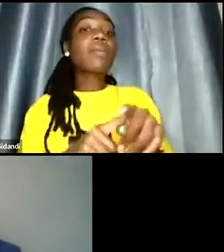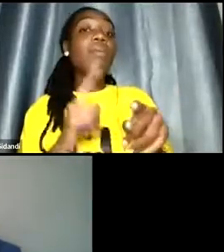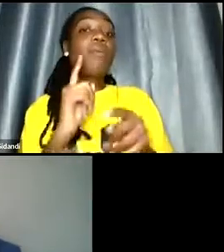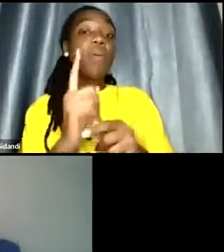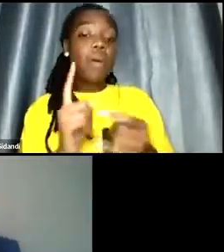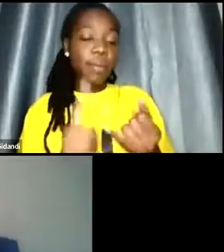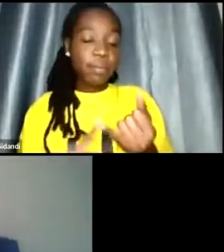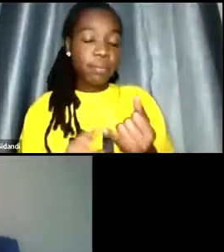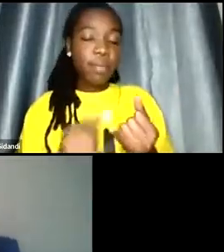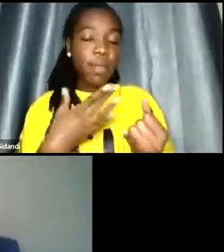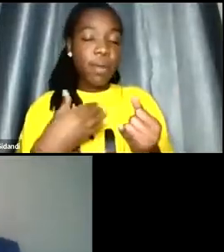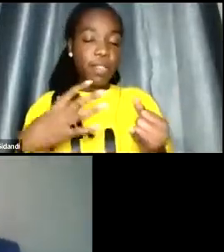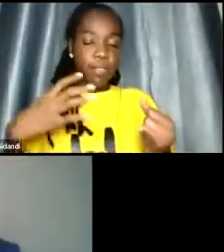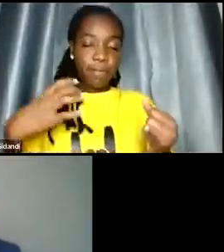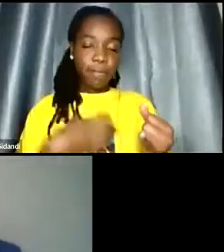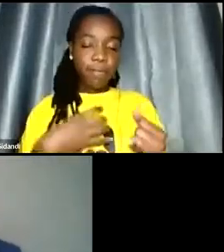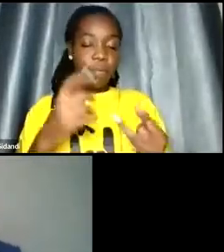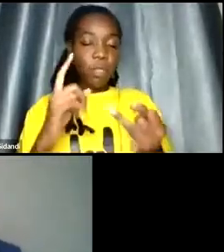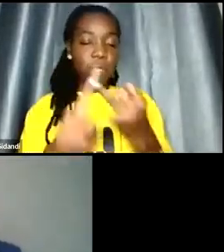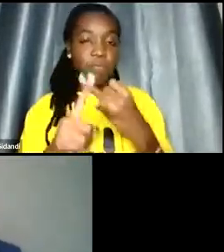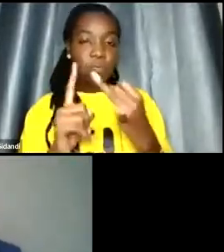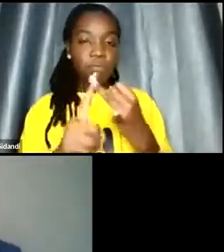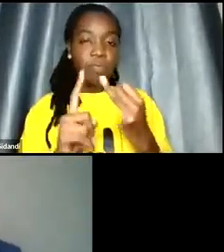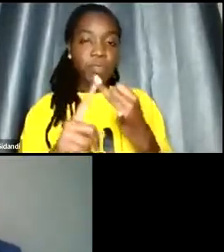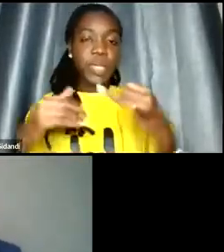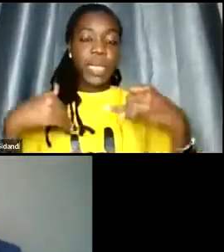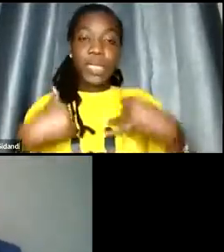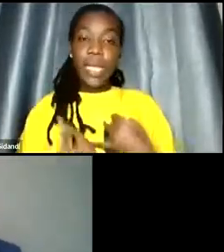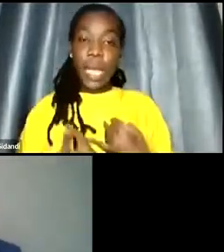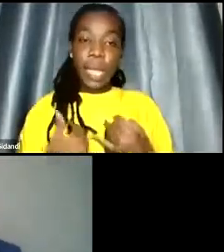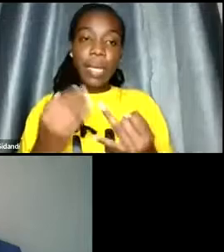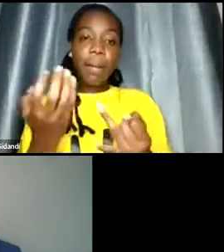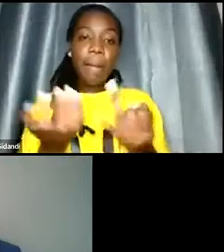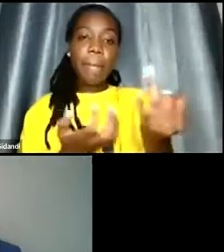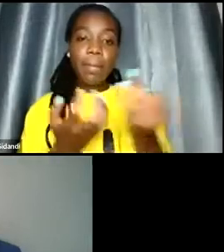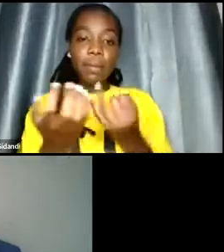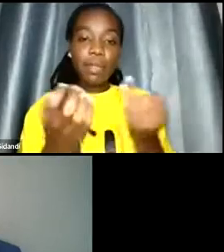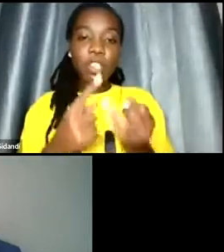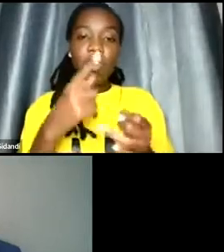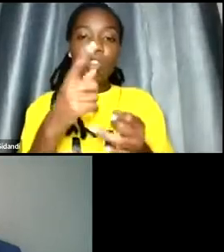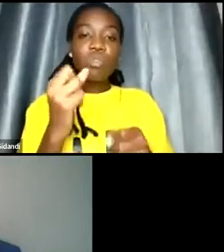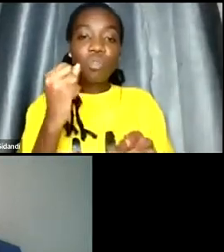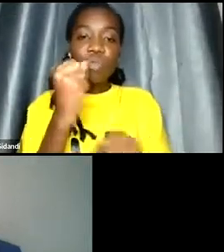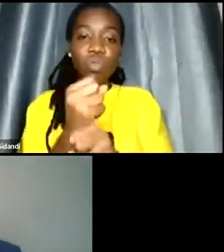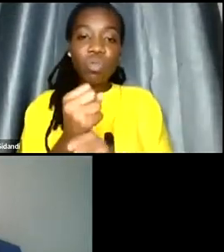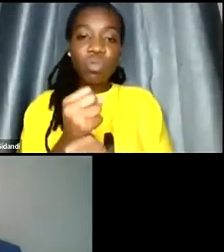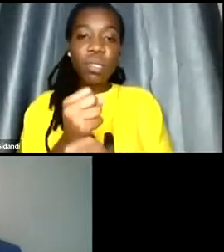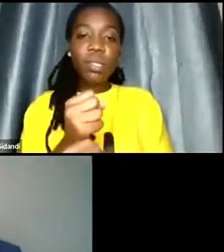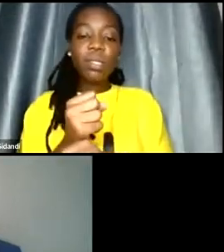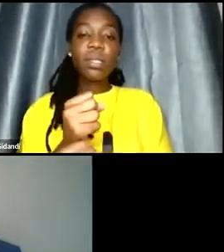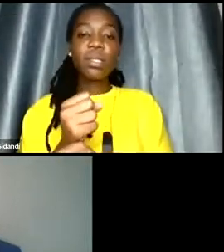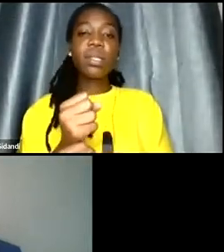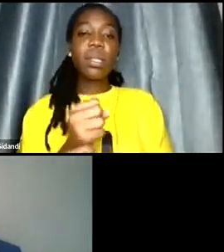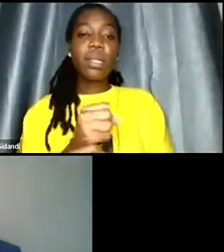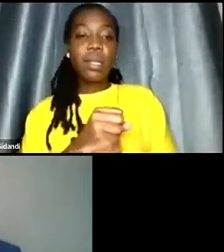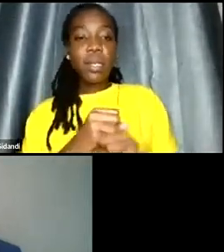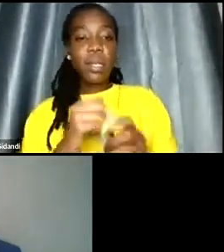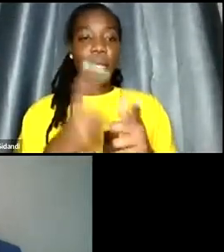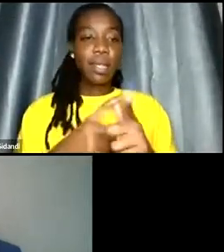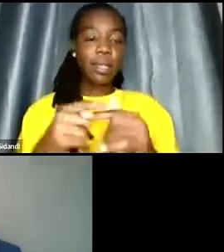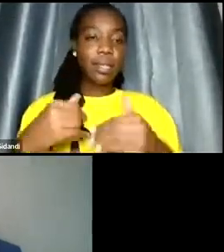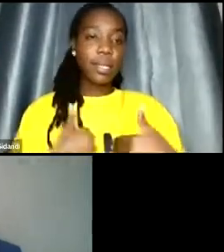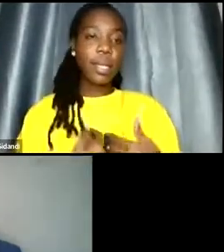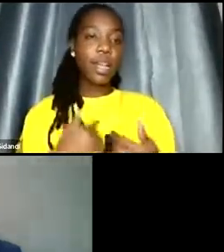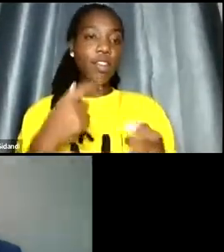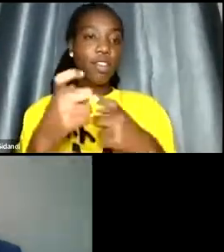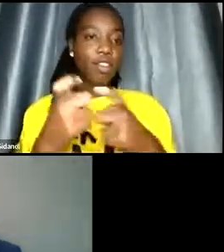two, when they are tired of running the business, say you've been doing it for 20 years and now you're tired of running with it, or